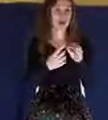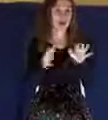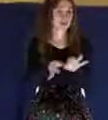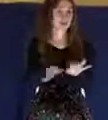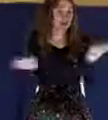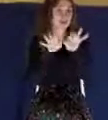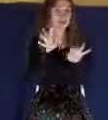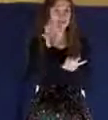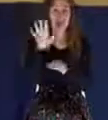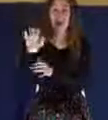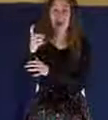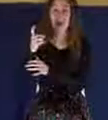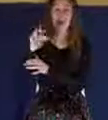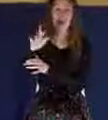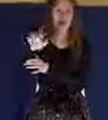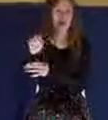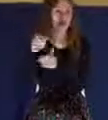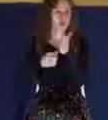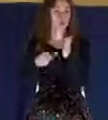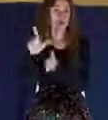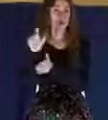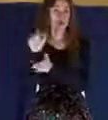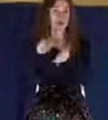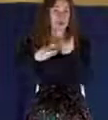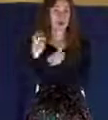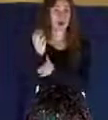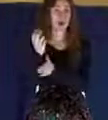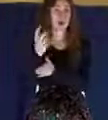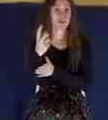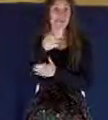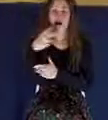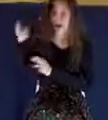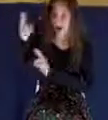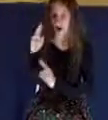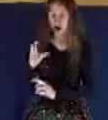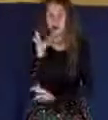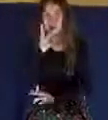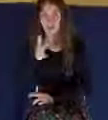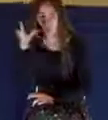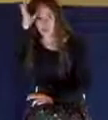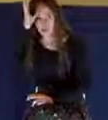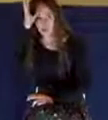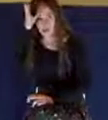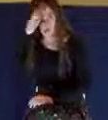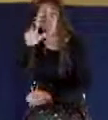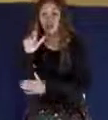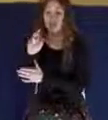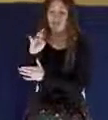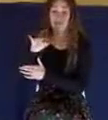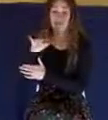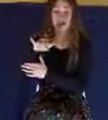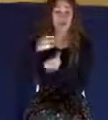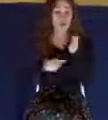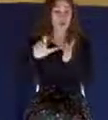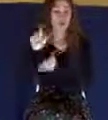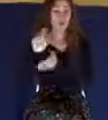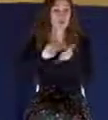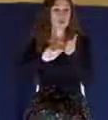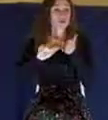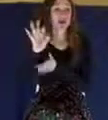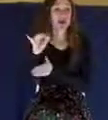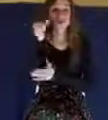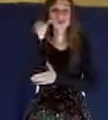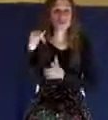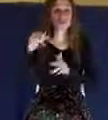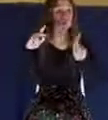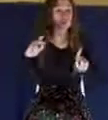20, verse 12, "Honor thy father and thy mother." In Leviticus 20, verse 9, "For everyone that curses his father or